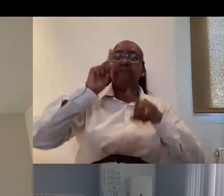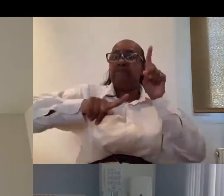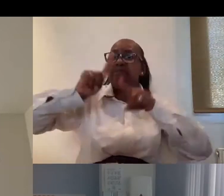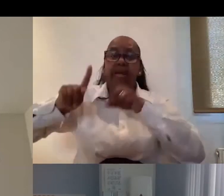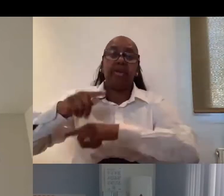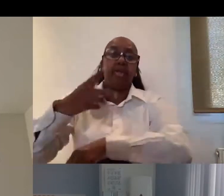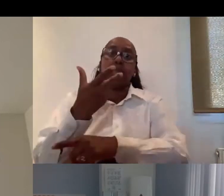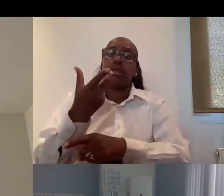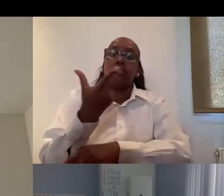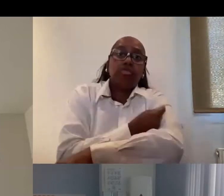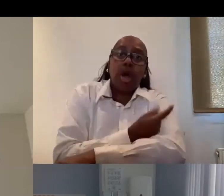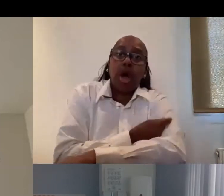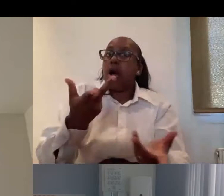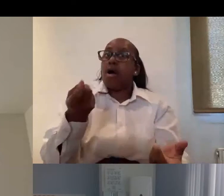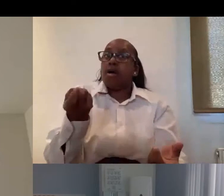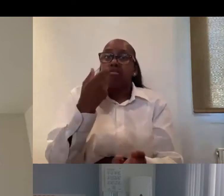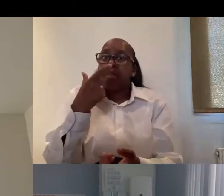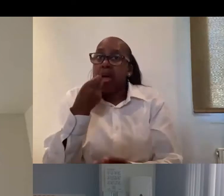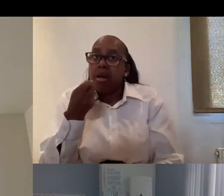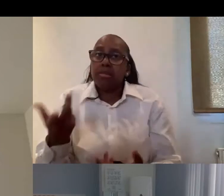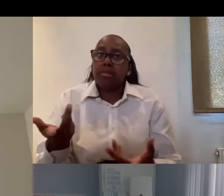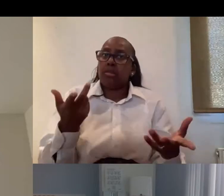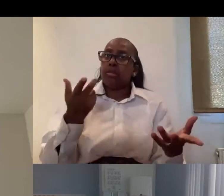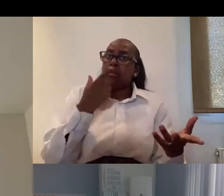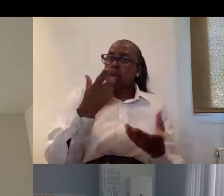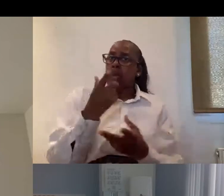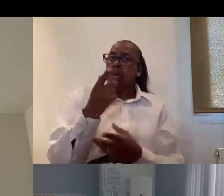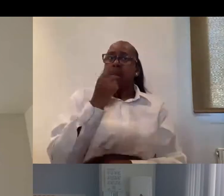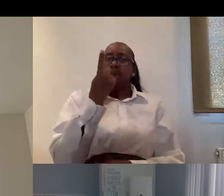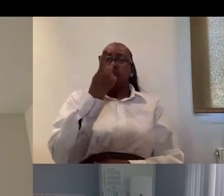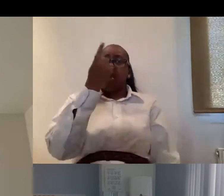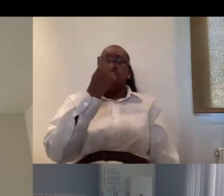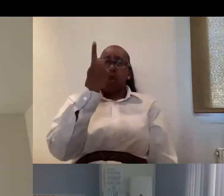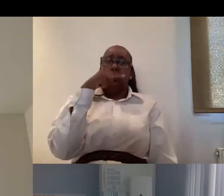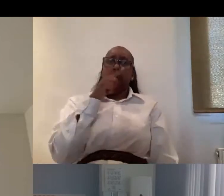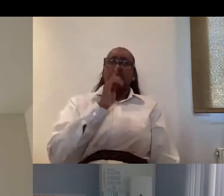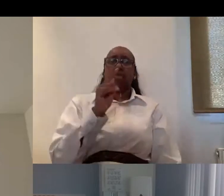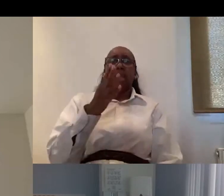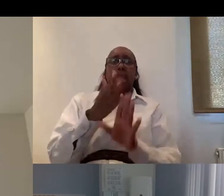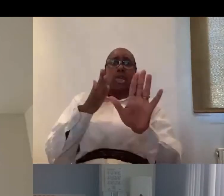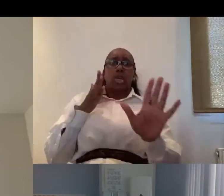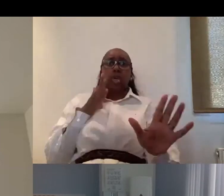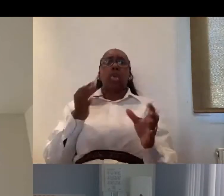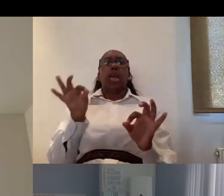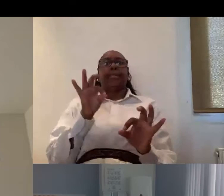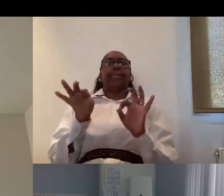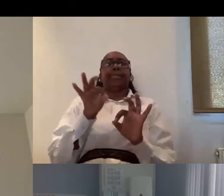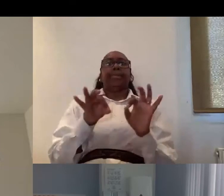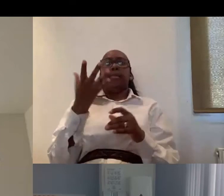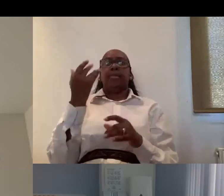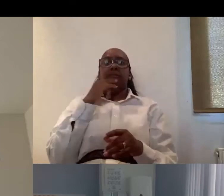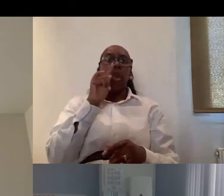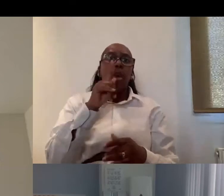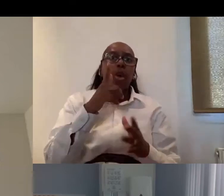many vaccines and many devices. And so you might be, say, 100 in the queue before anybody even looks at